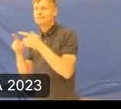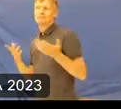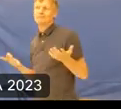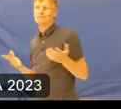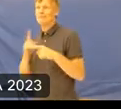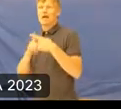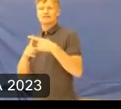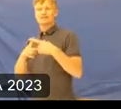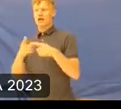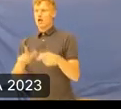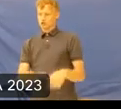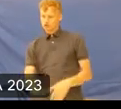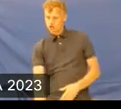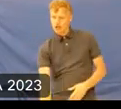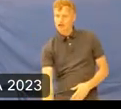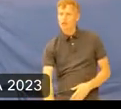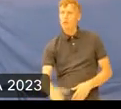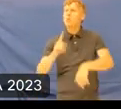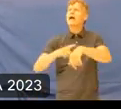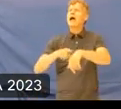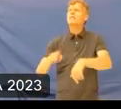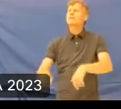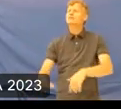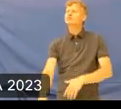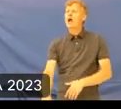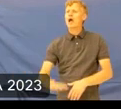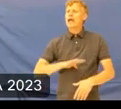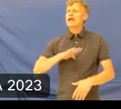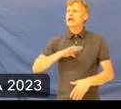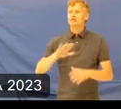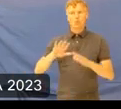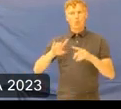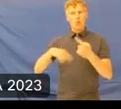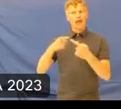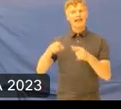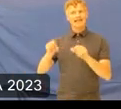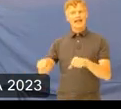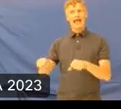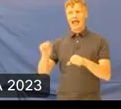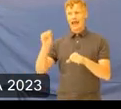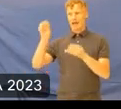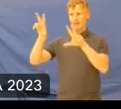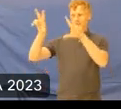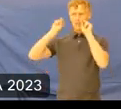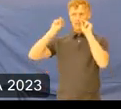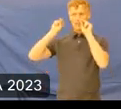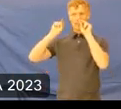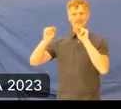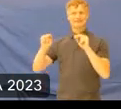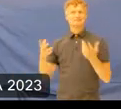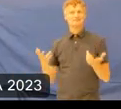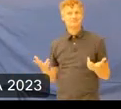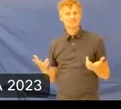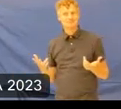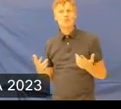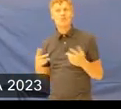there a similar developmental pattern across cultures? And then there are questions about individual differences. Why do some people, you know,